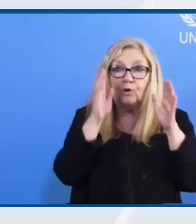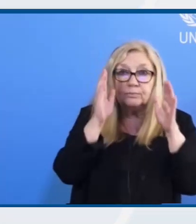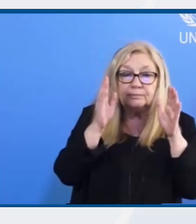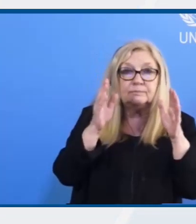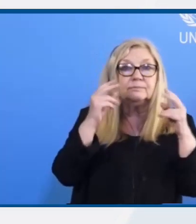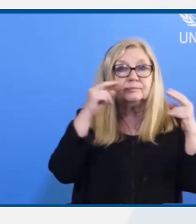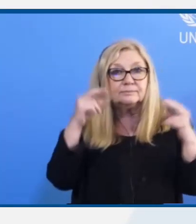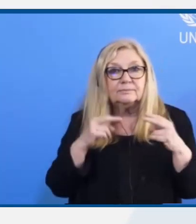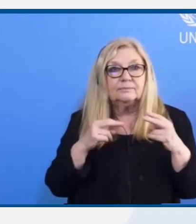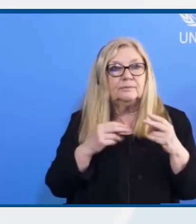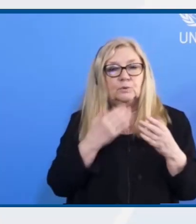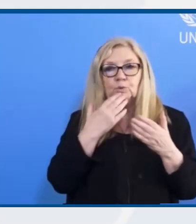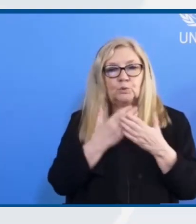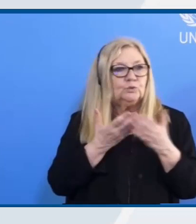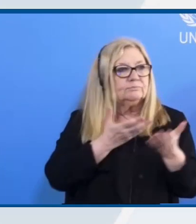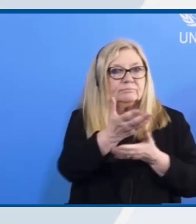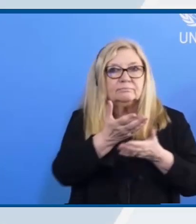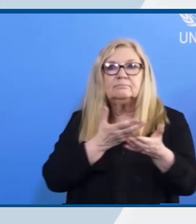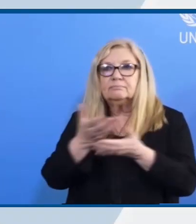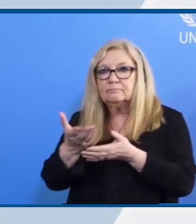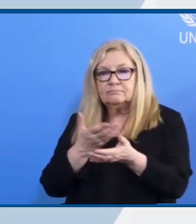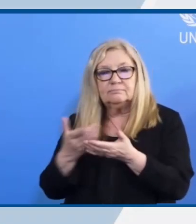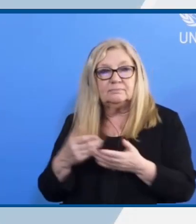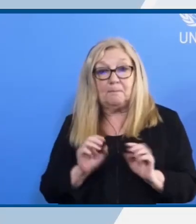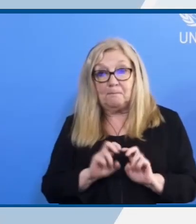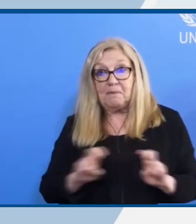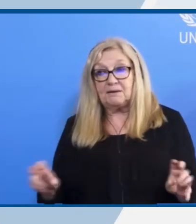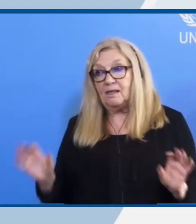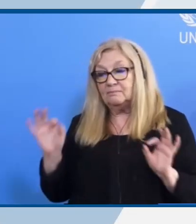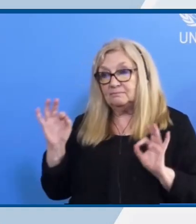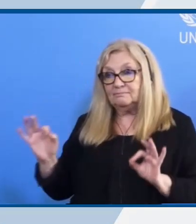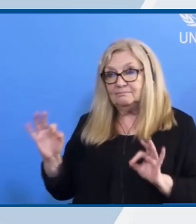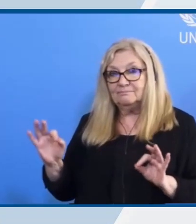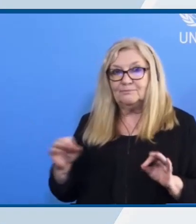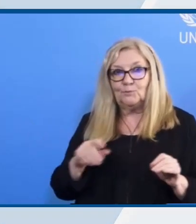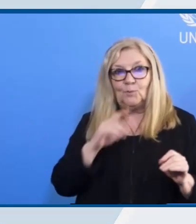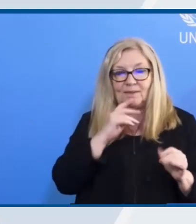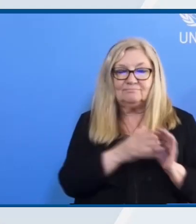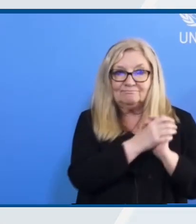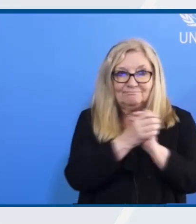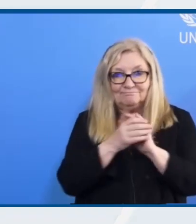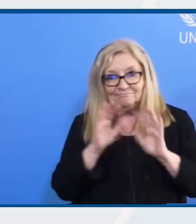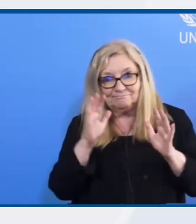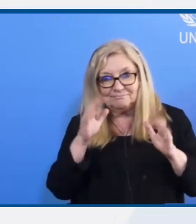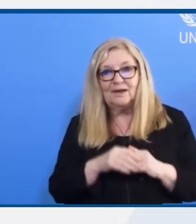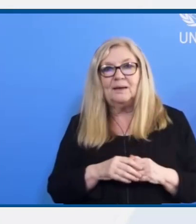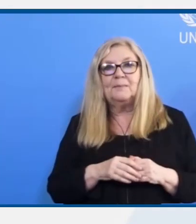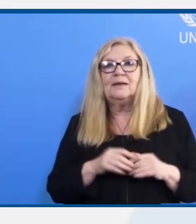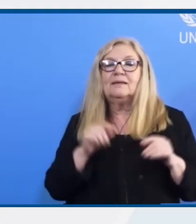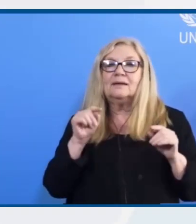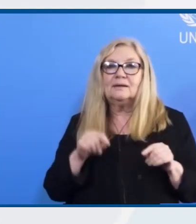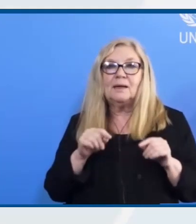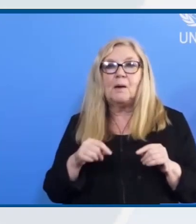of having a lively conversation. I think you've done an excellent job, panelists, so you will get a round of applause later on. It's well deserved. So now is when we move